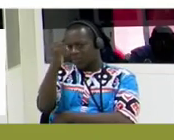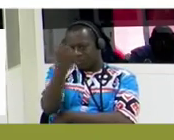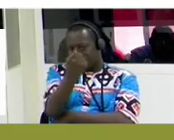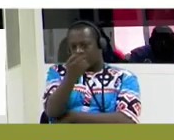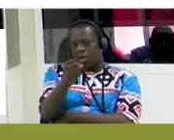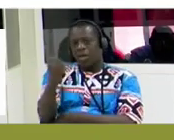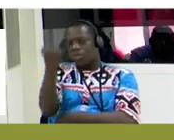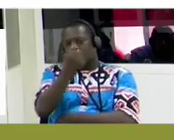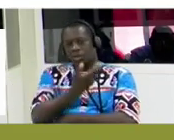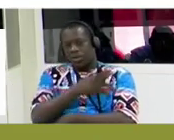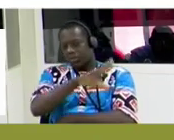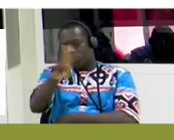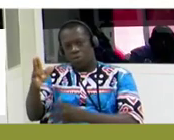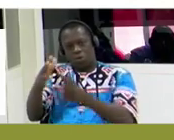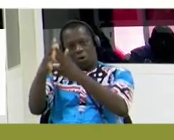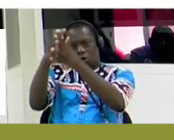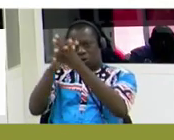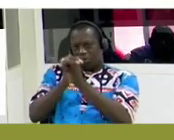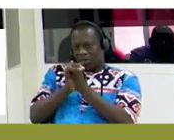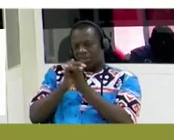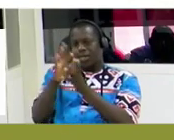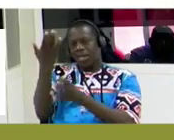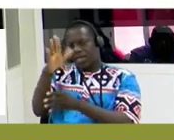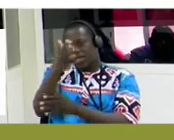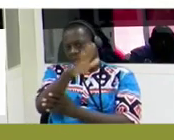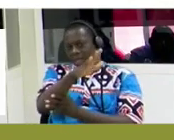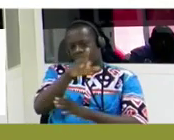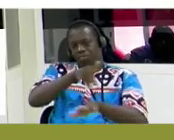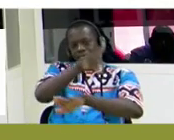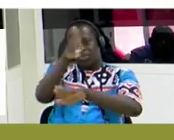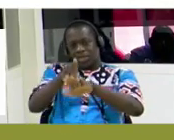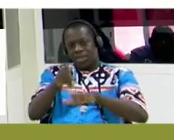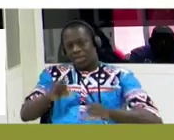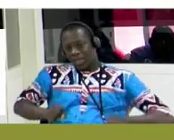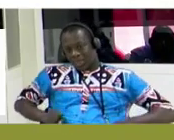will be no cooperation anywhere, especially the army.